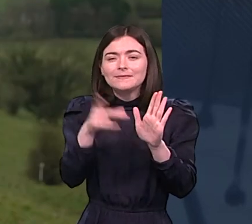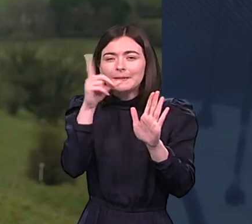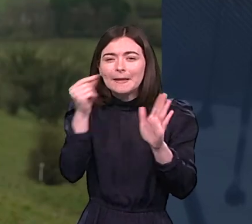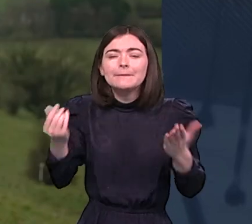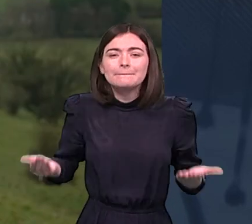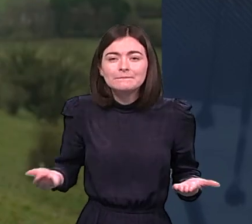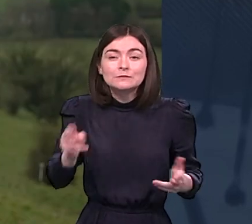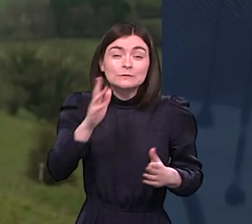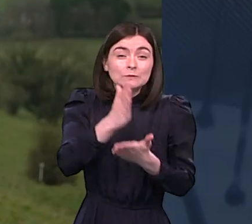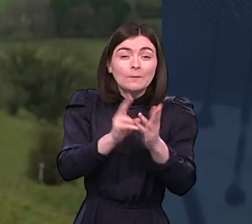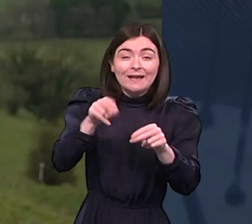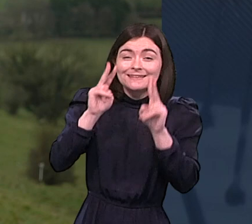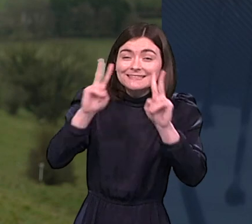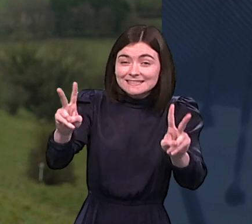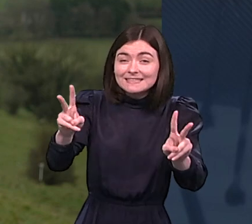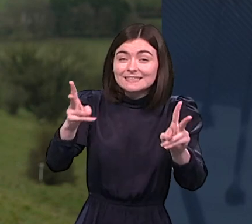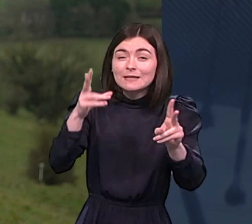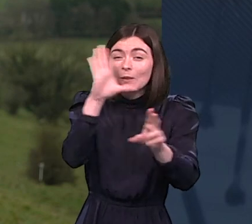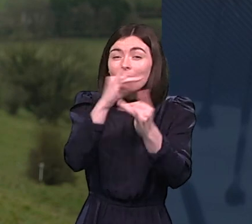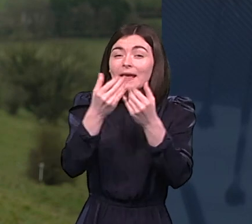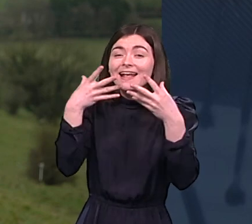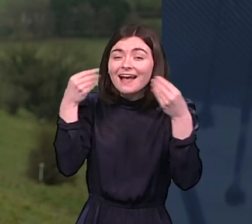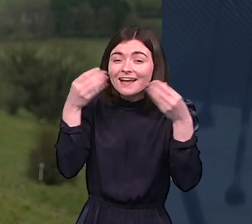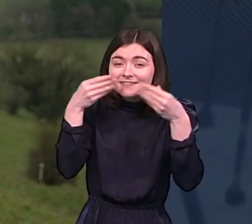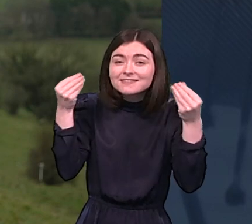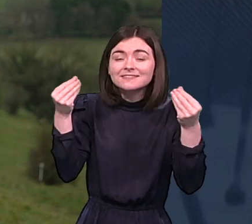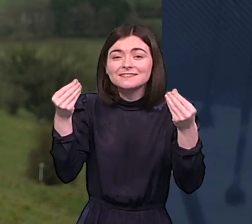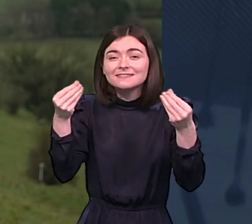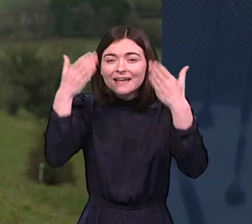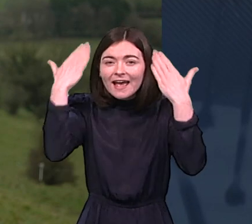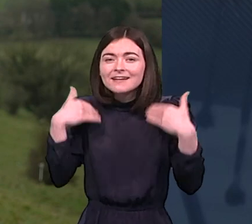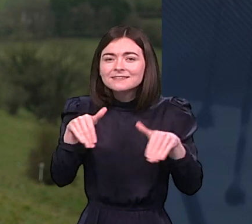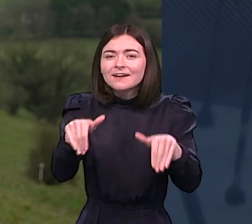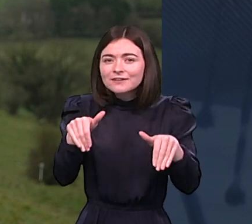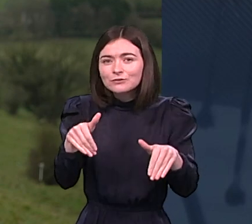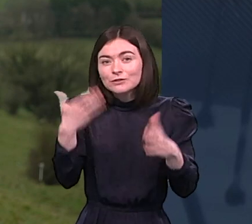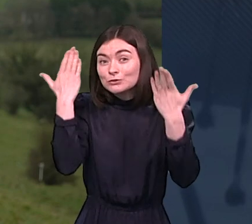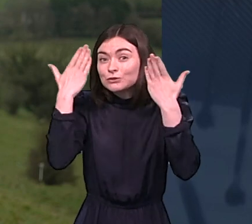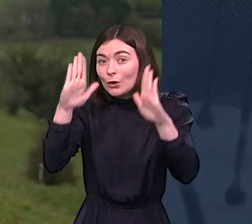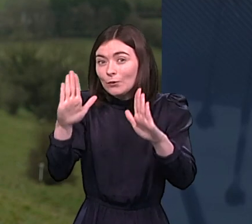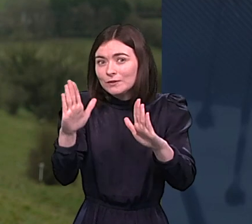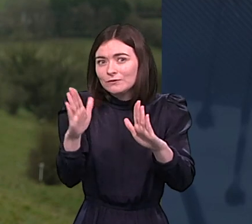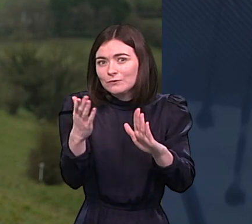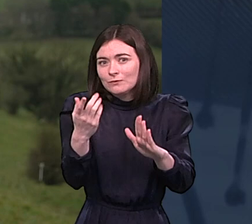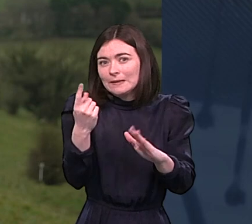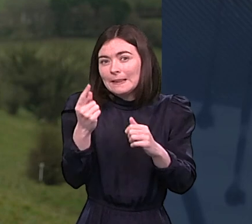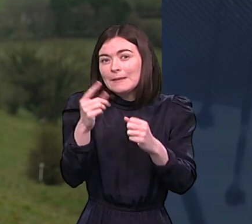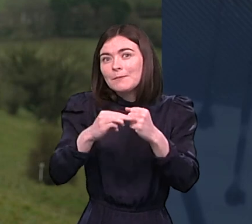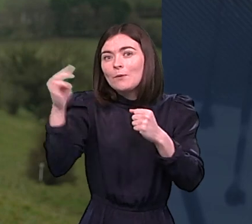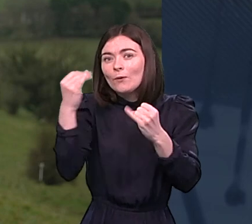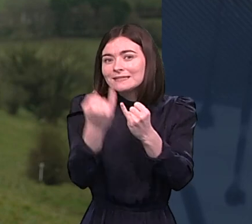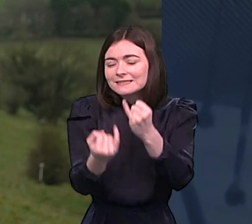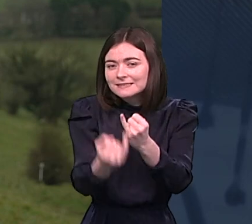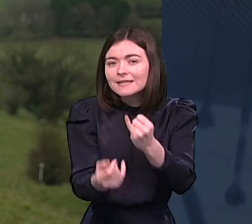see the shape of a cat, and there's his head and his hindquarters behind him. I'll show you when we get closer to it as well. But